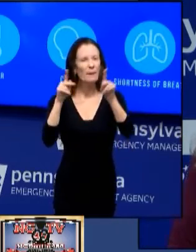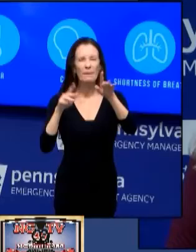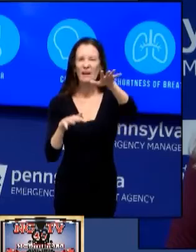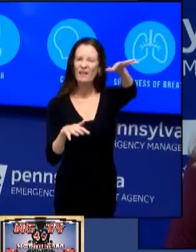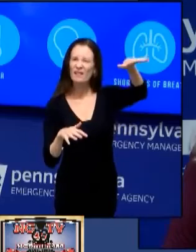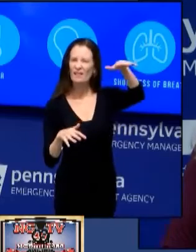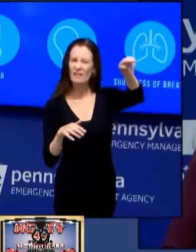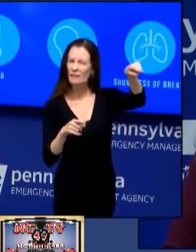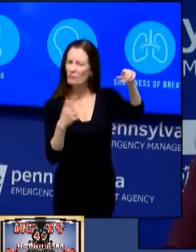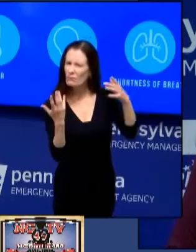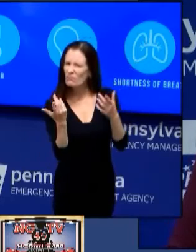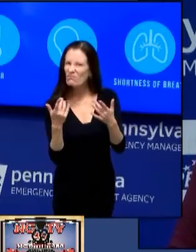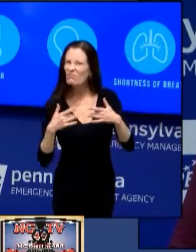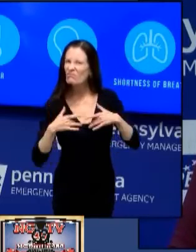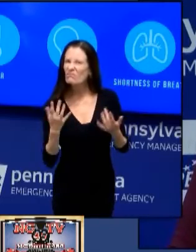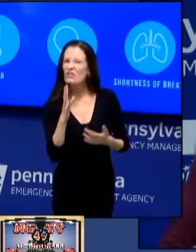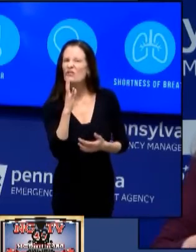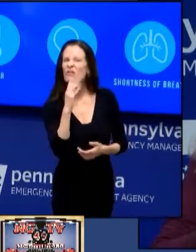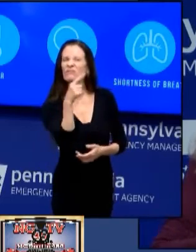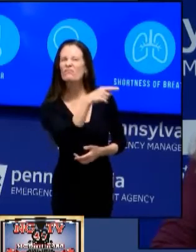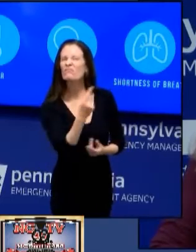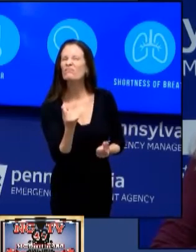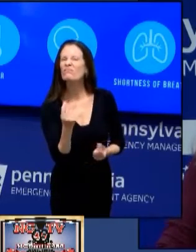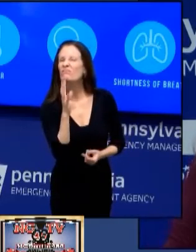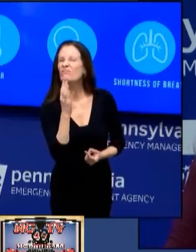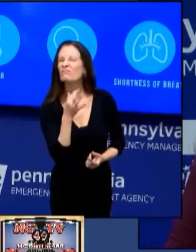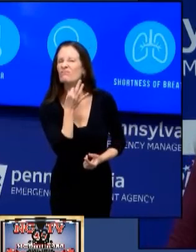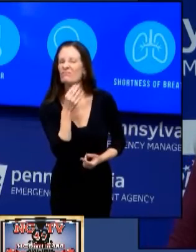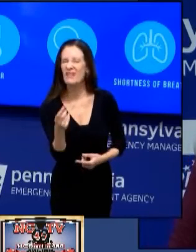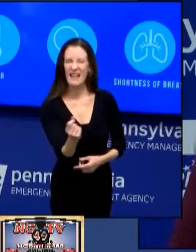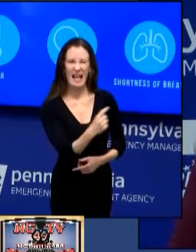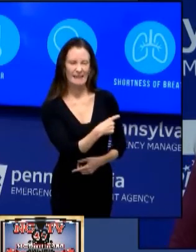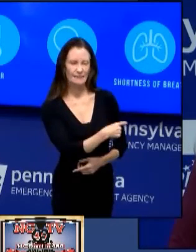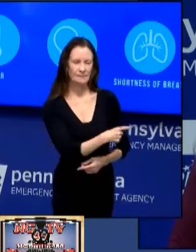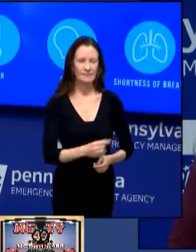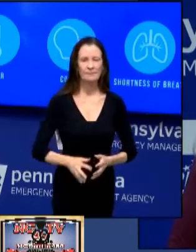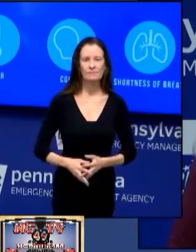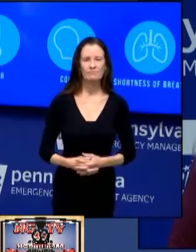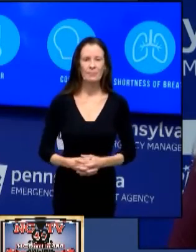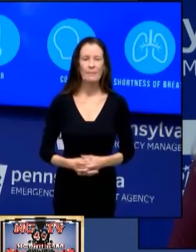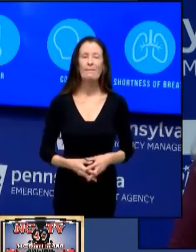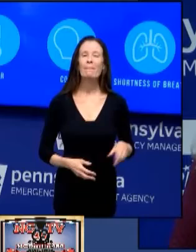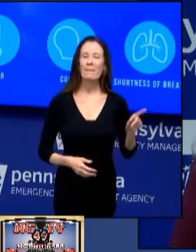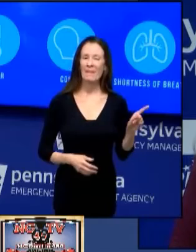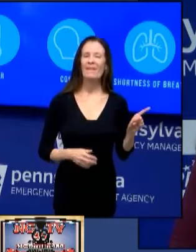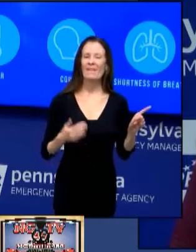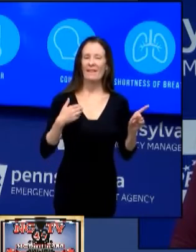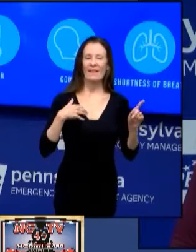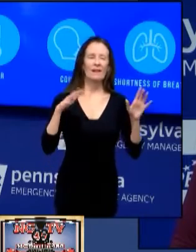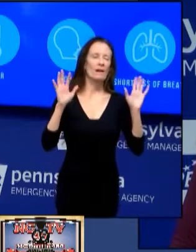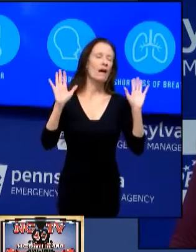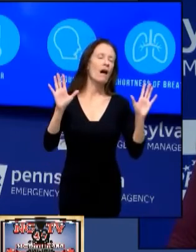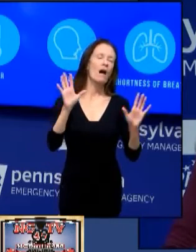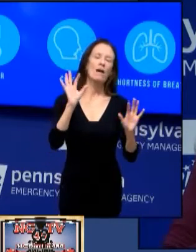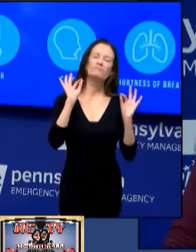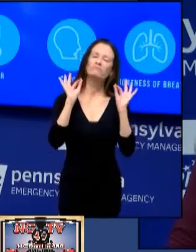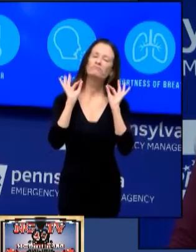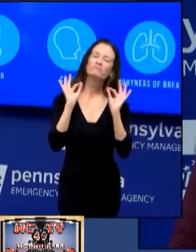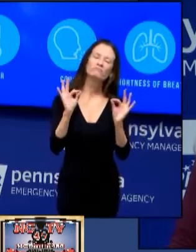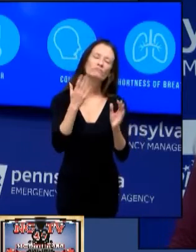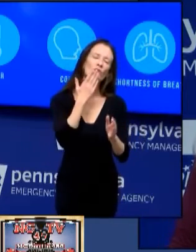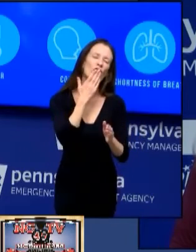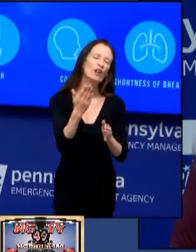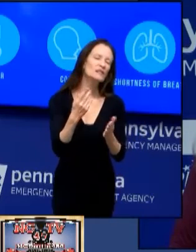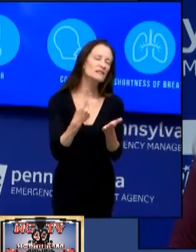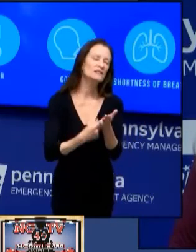of Public Health, with many of our staff, our epidemiologists and our public health preparedness